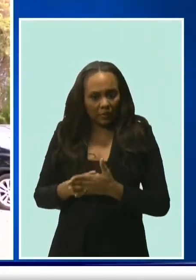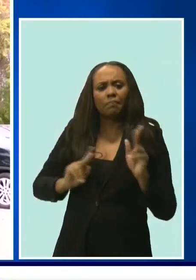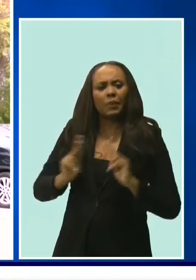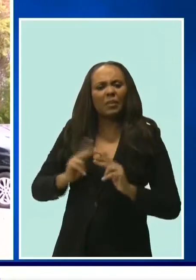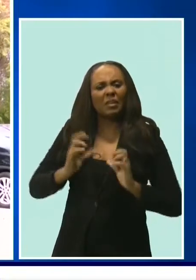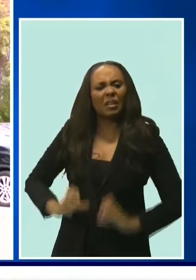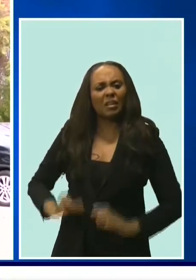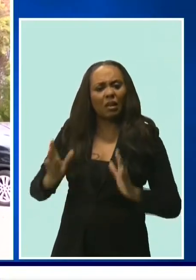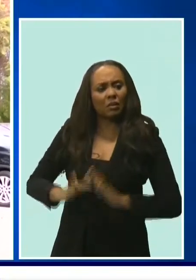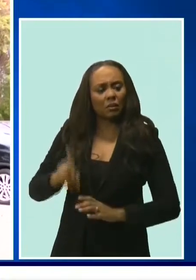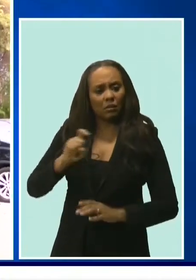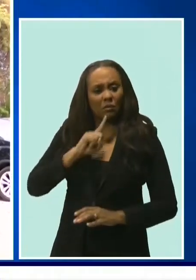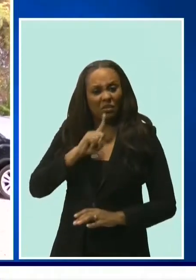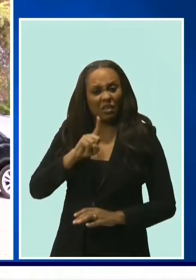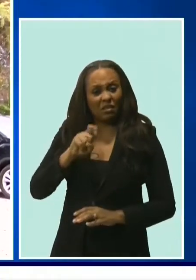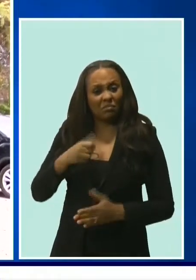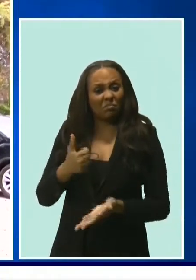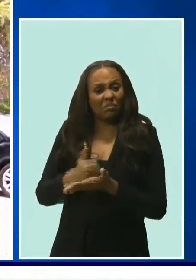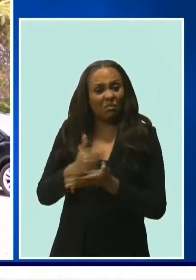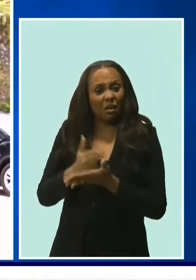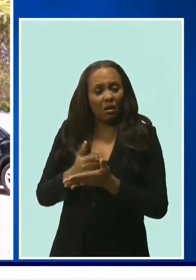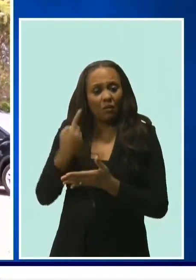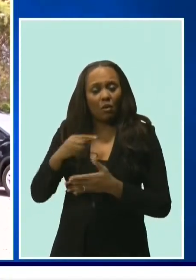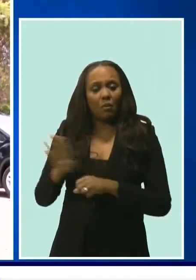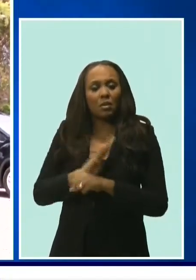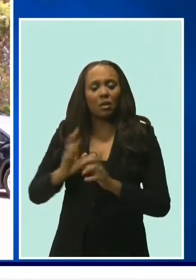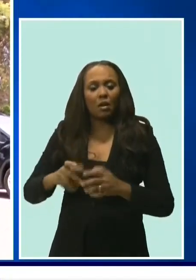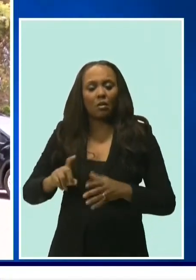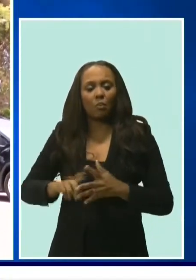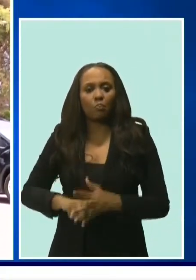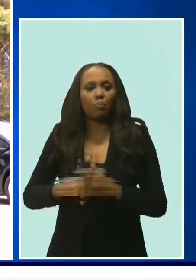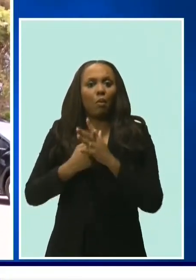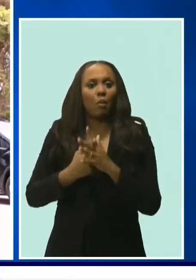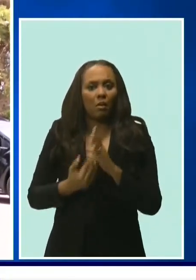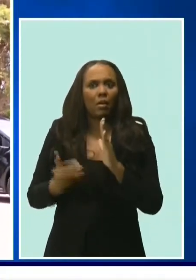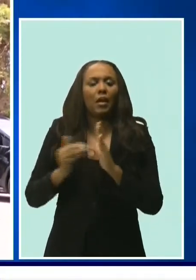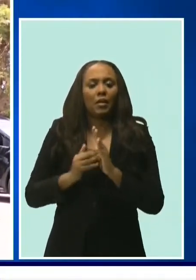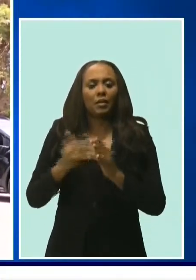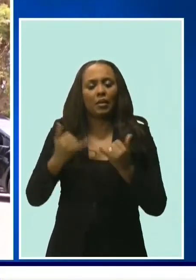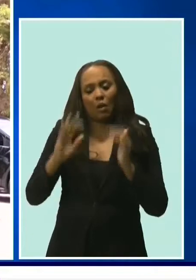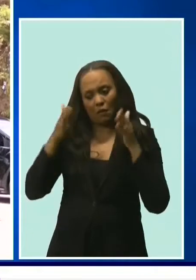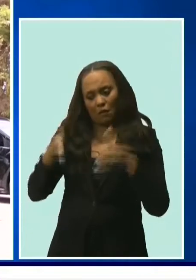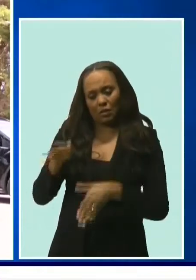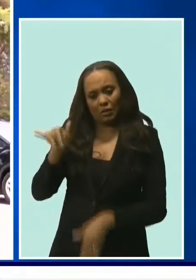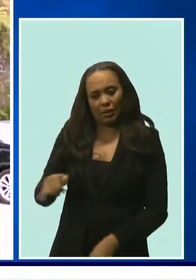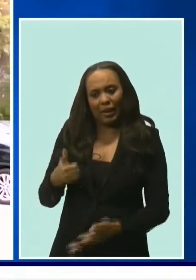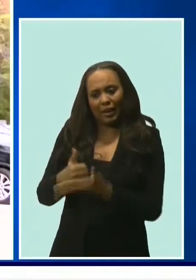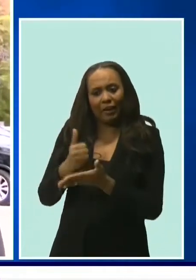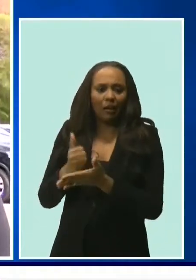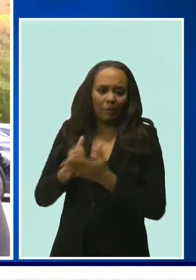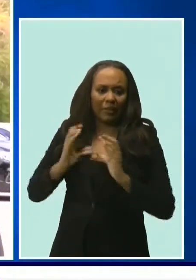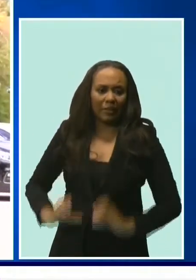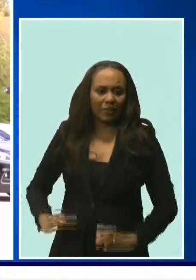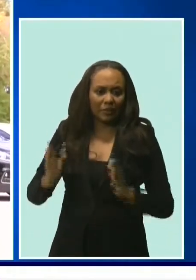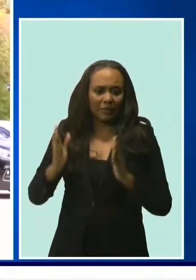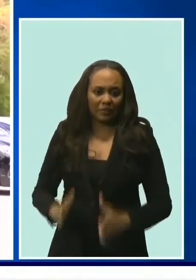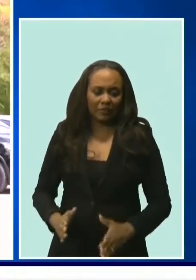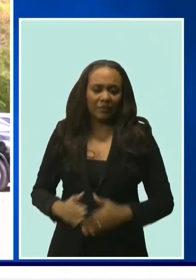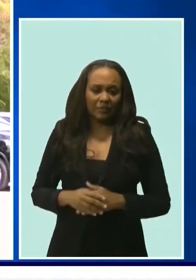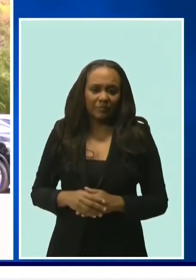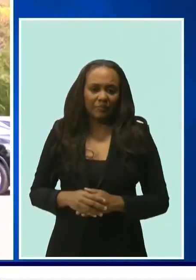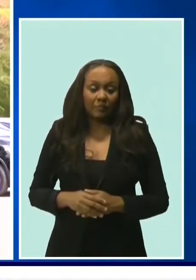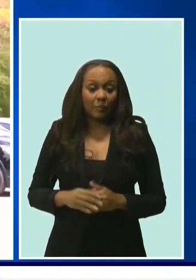where Griffith worked, adds journalists face the threat of physical and verbal abuse on the job every day.